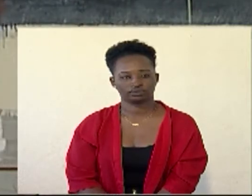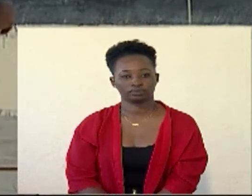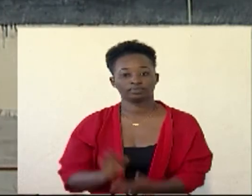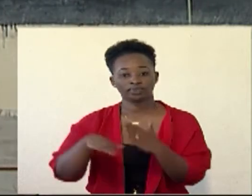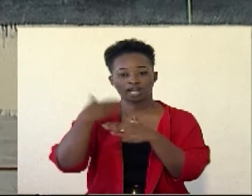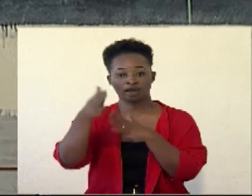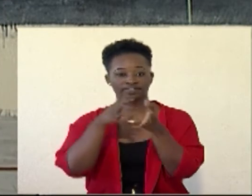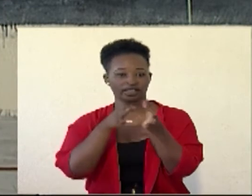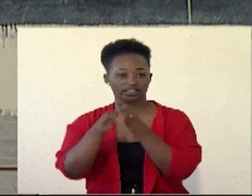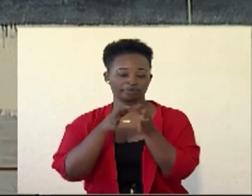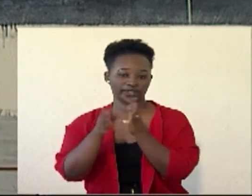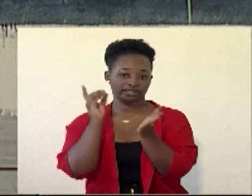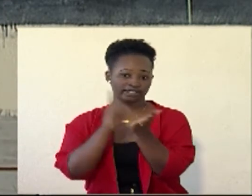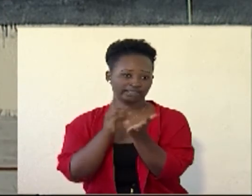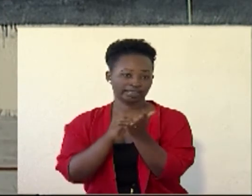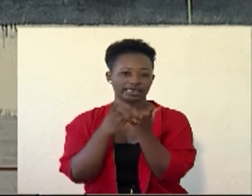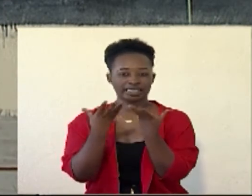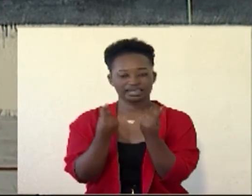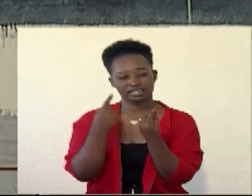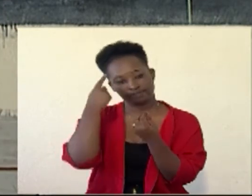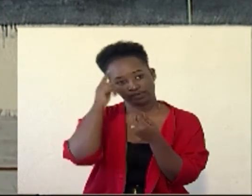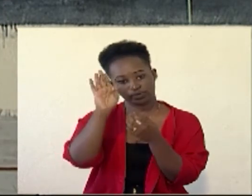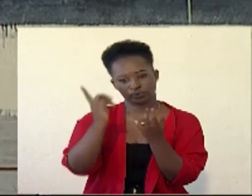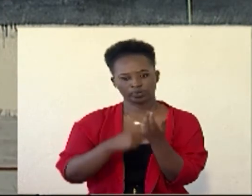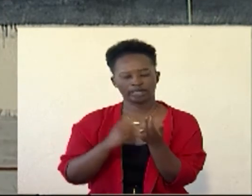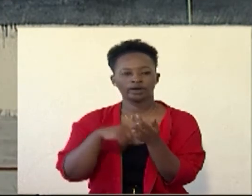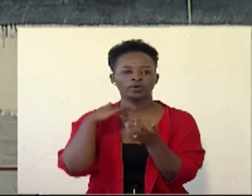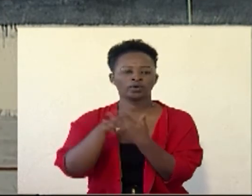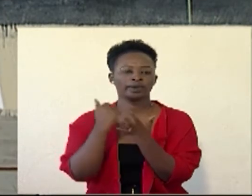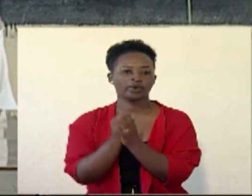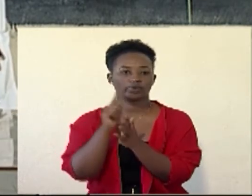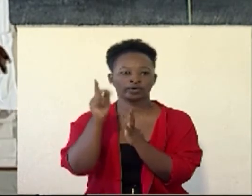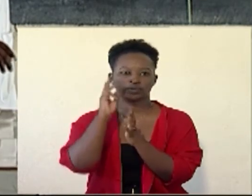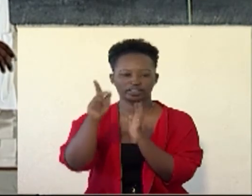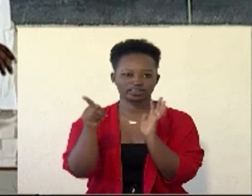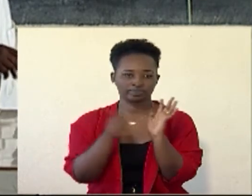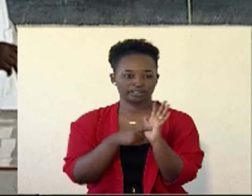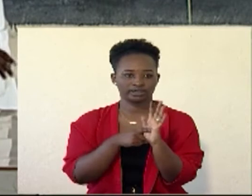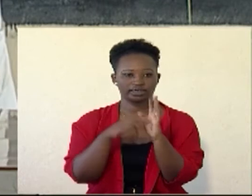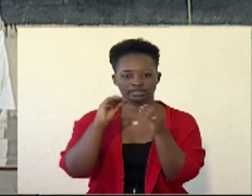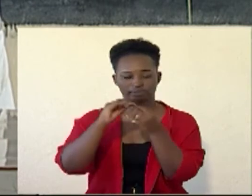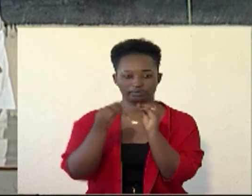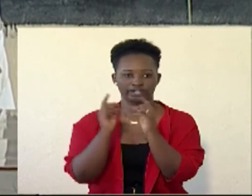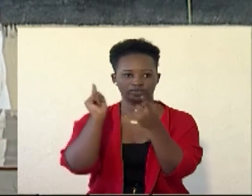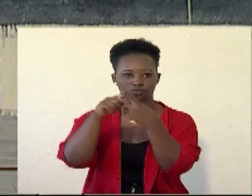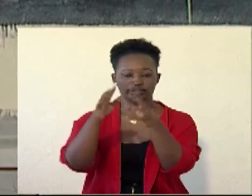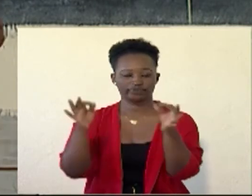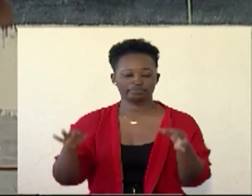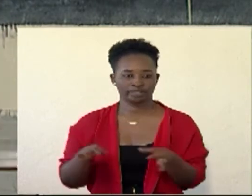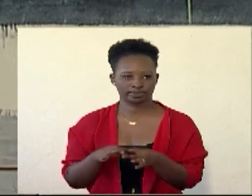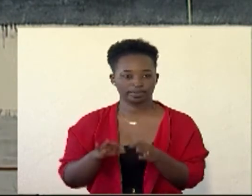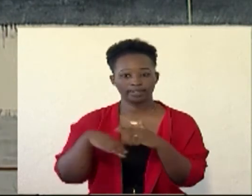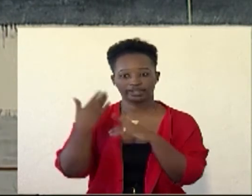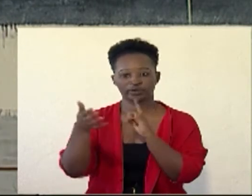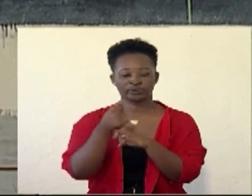After interpreting the data, it is easier for you now to calculate because you will substitute the figures into the formula. Now, to